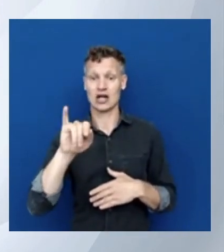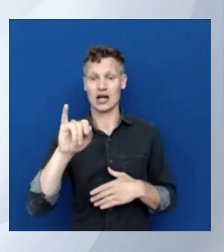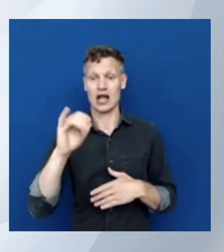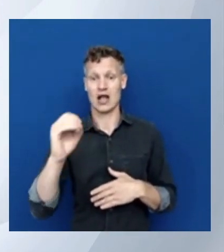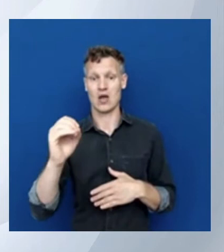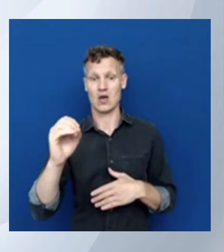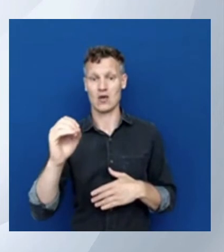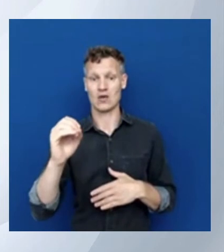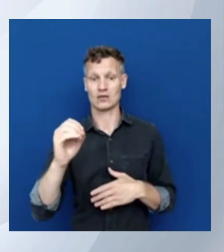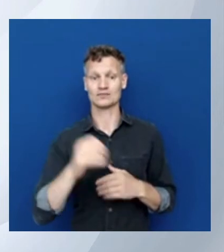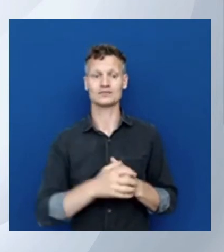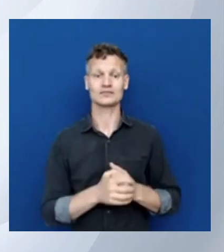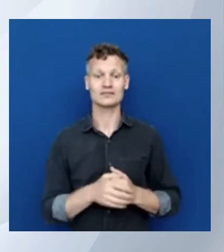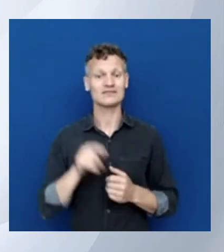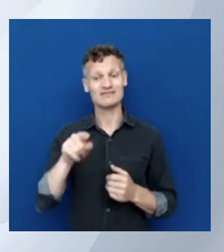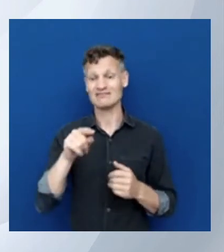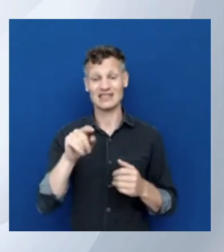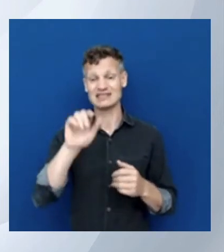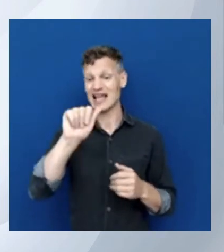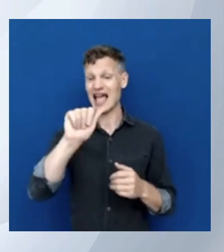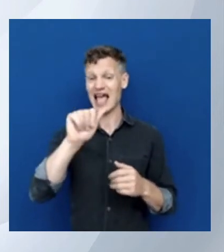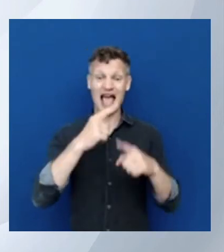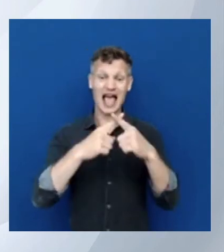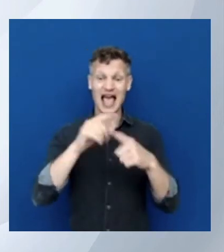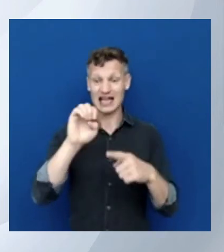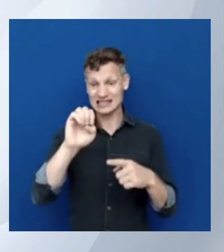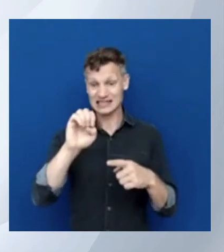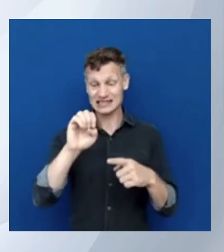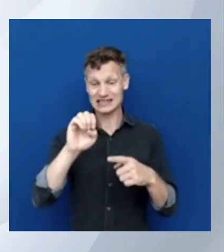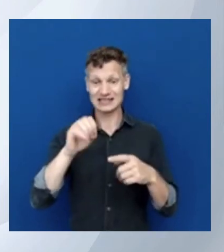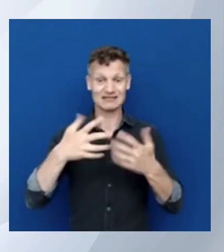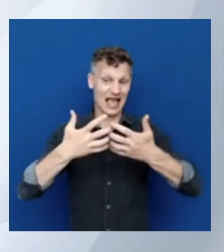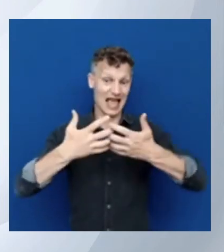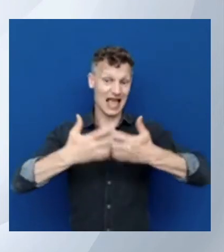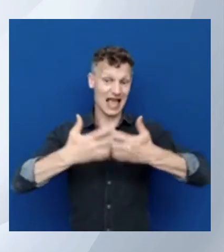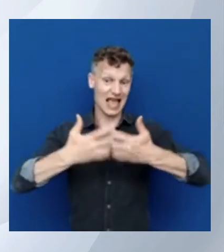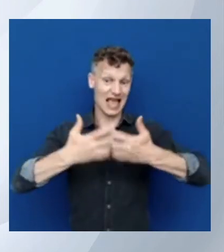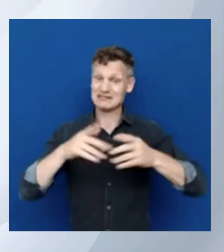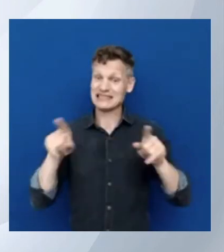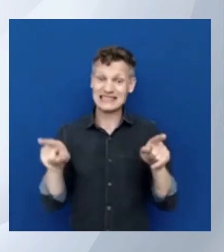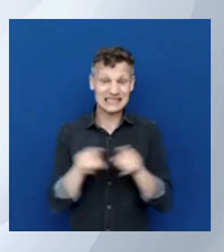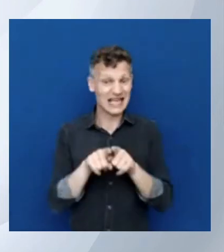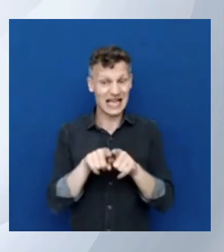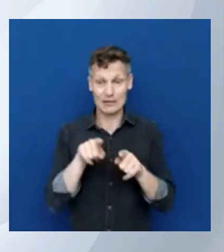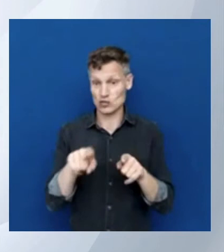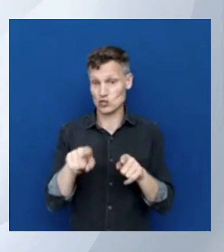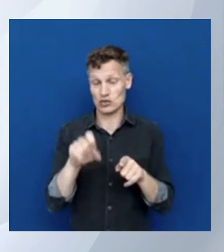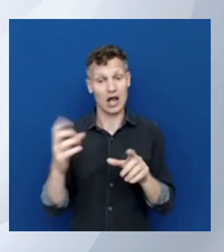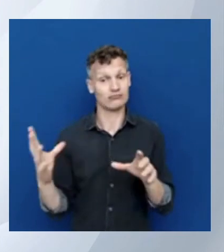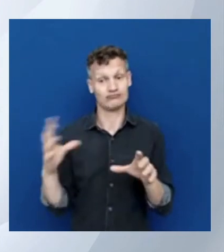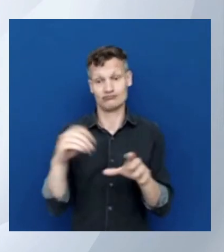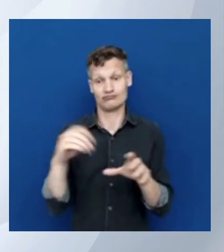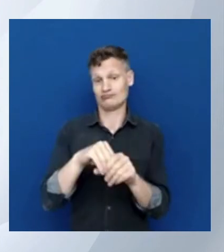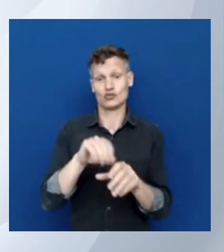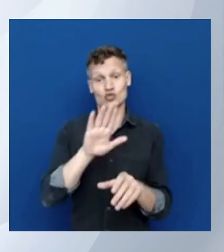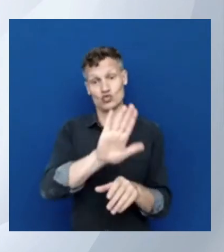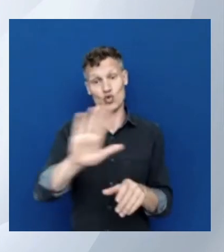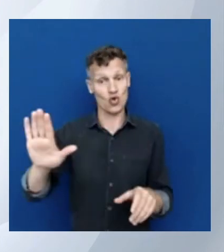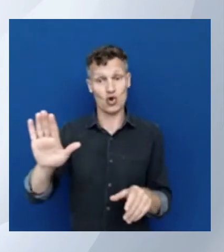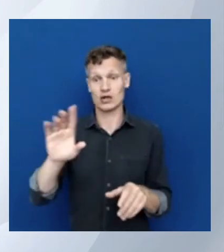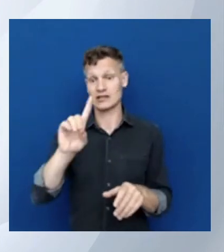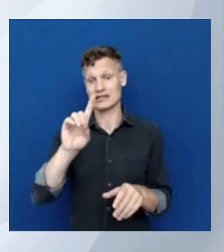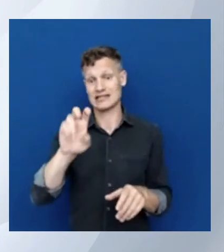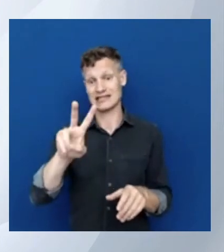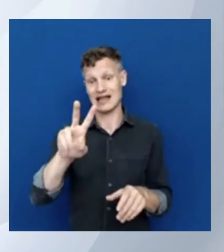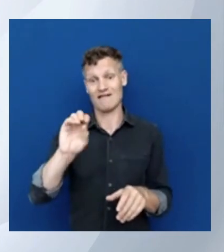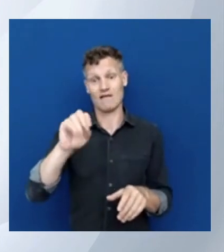Axe engine, and it's the exact same Axe engine that you can incorporate into your DevOps pipelines to